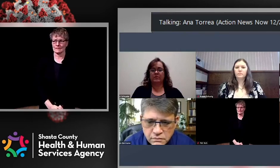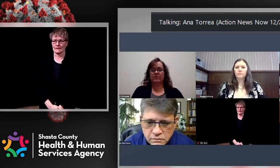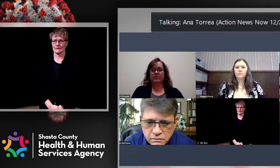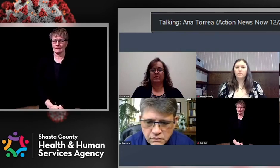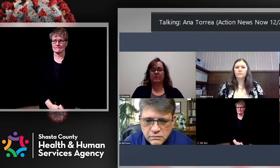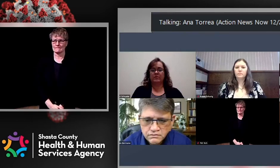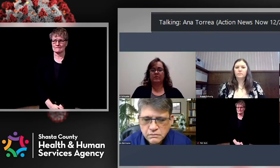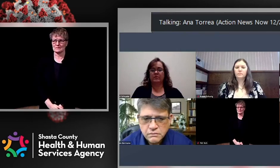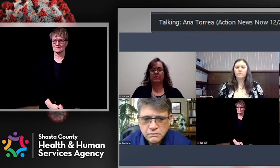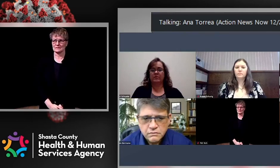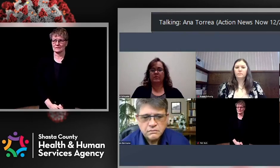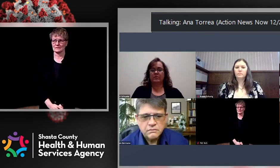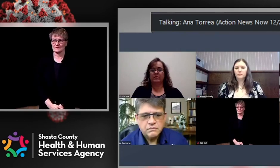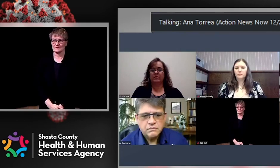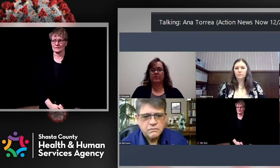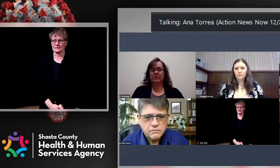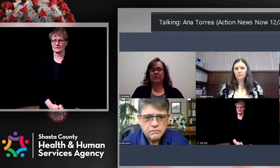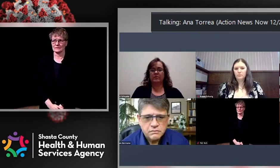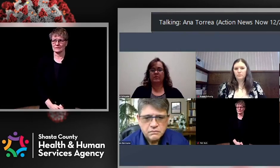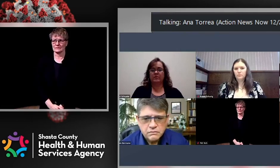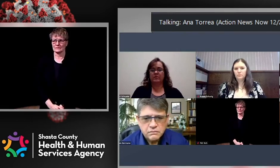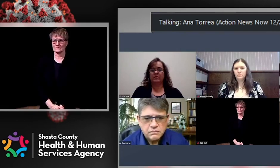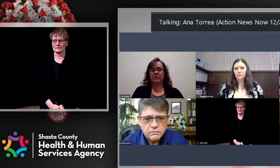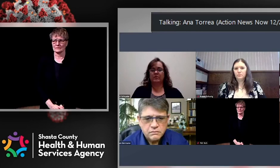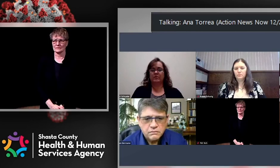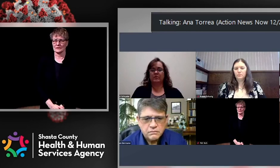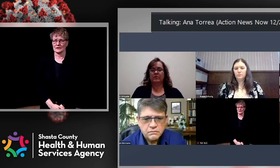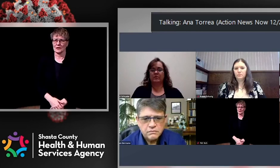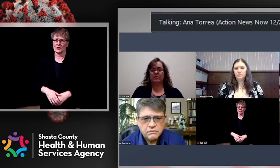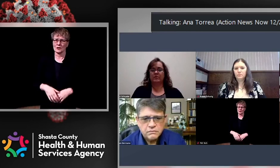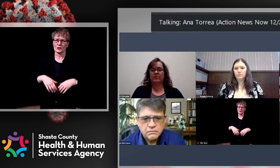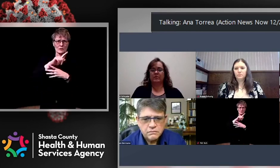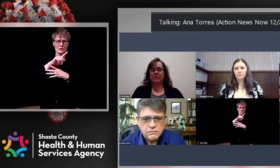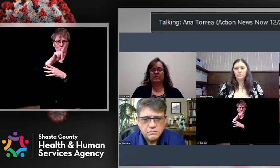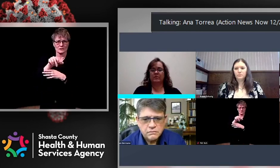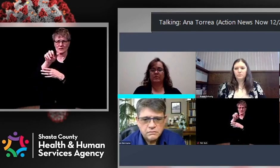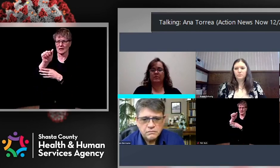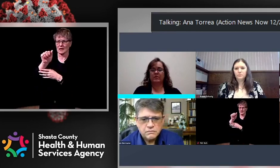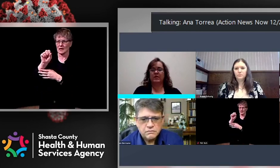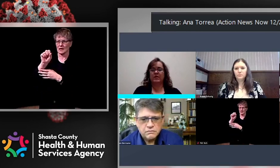it hasn't been discussed yet, has it on the FDA or the state level at all?